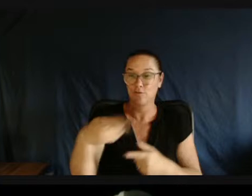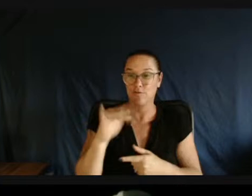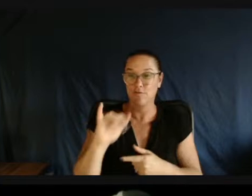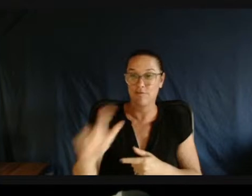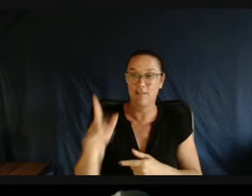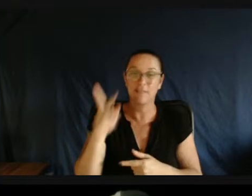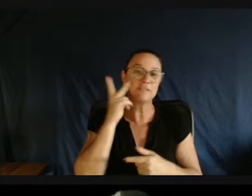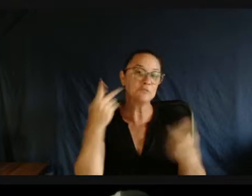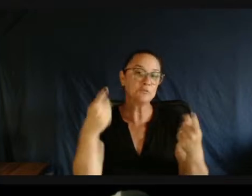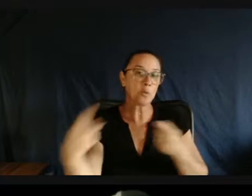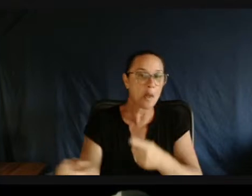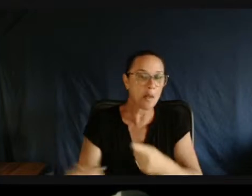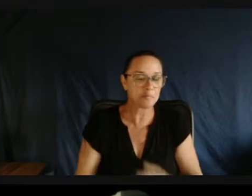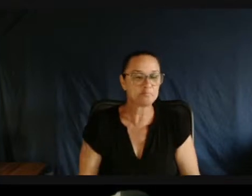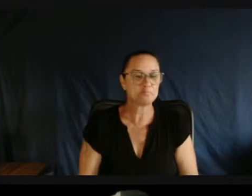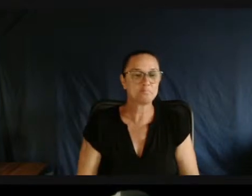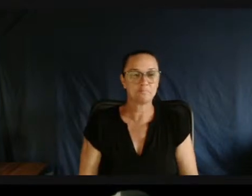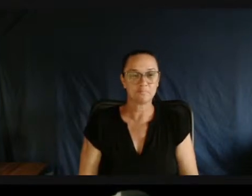we're at.